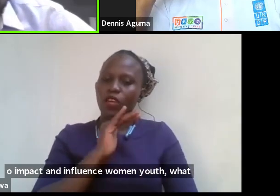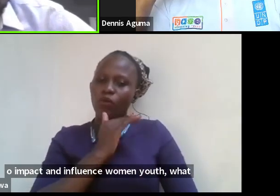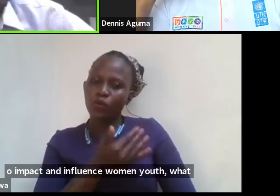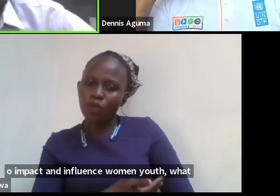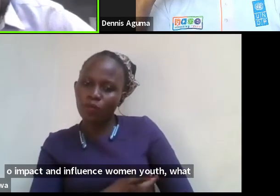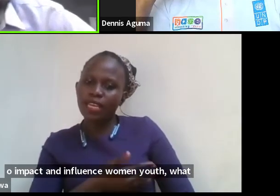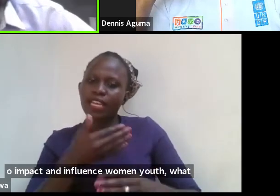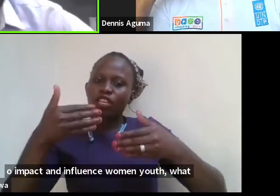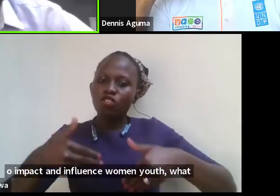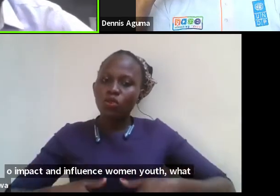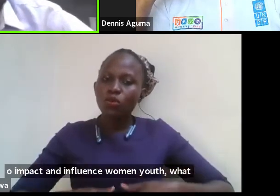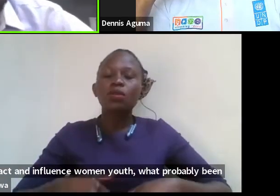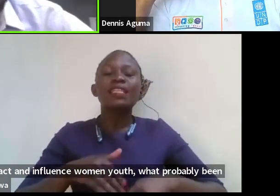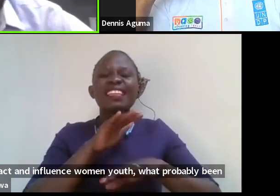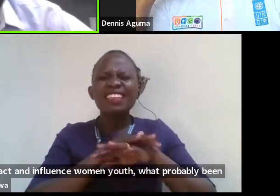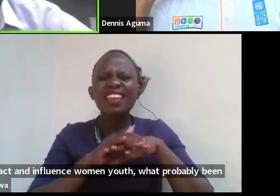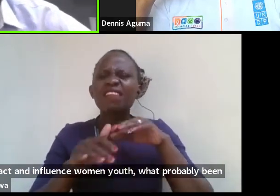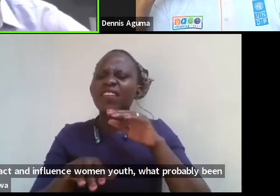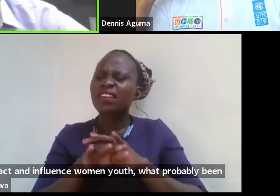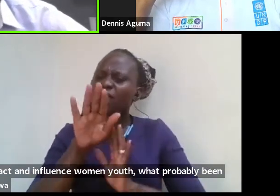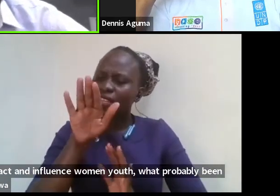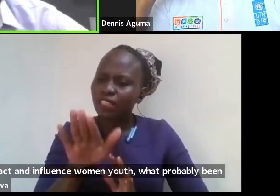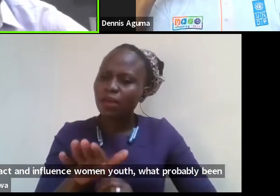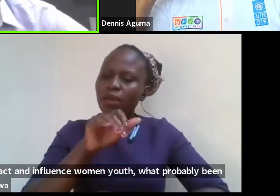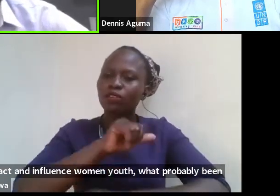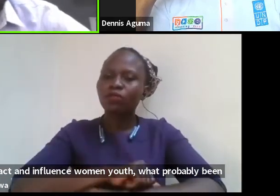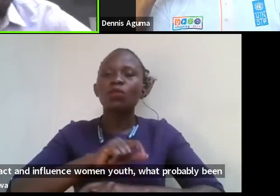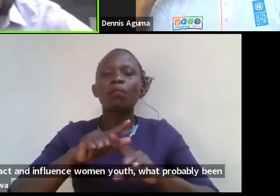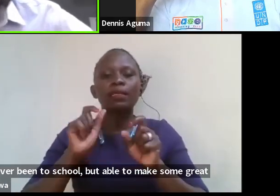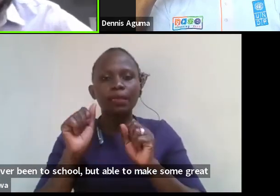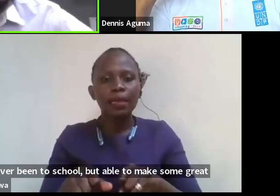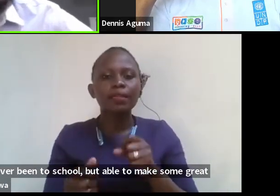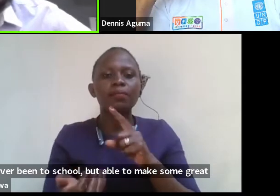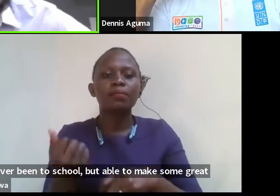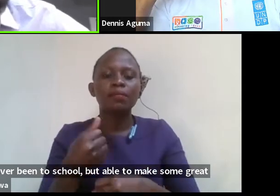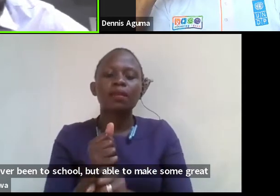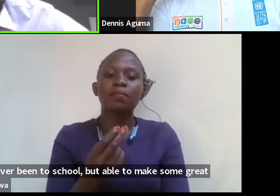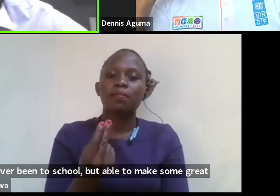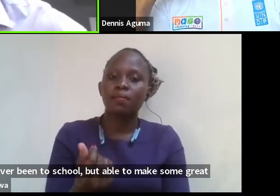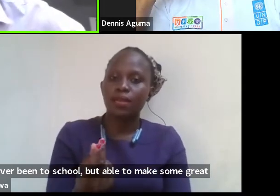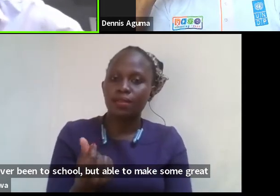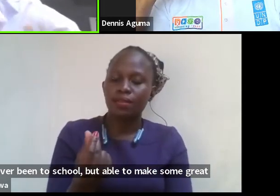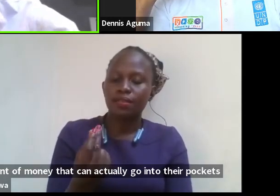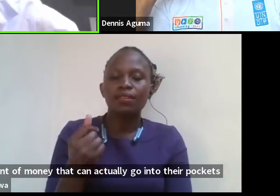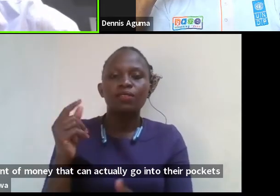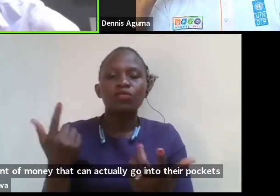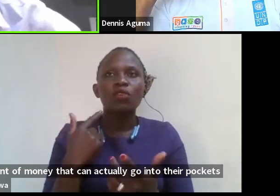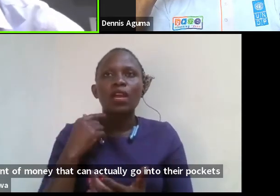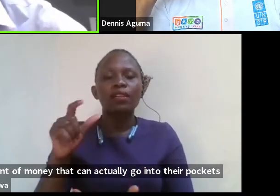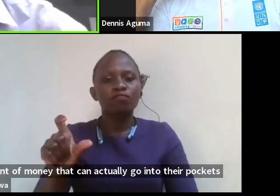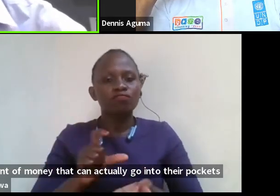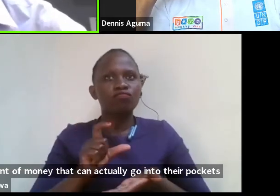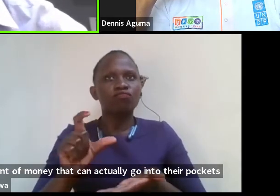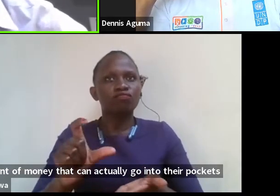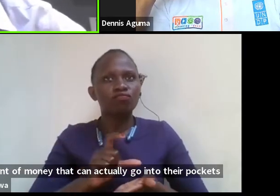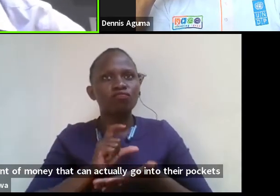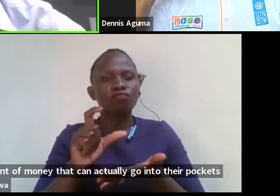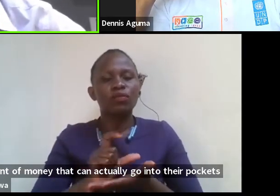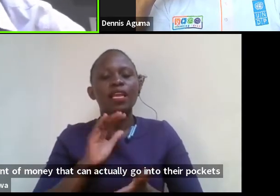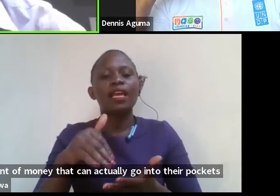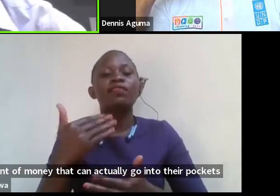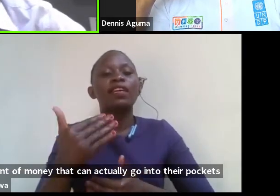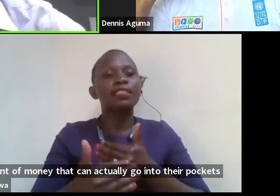been to school, but are able to make some great amount of money that can actually go into their pockets and be able to sustain not just